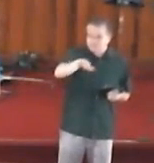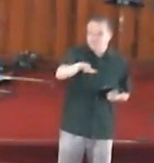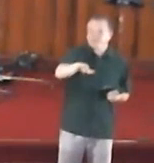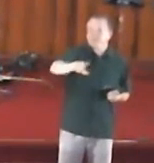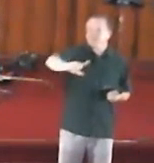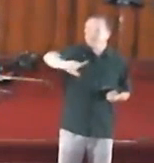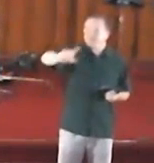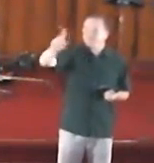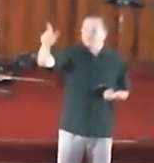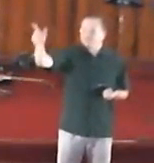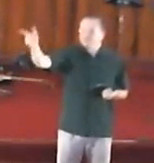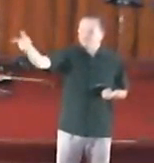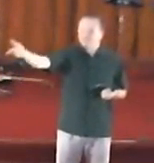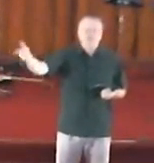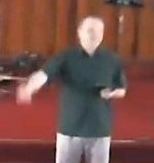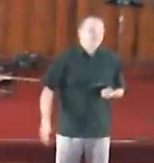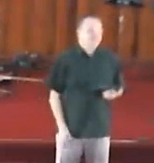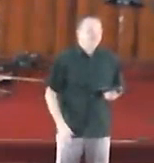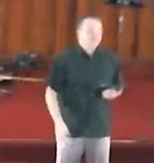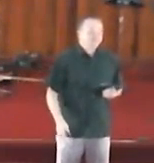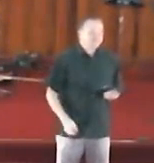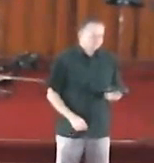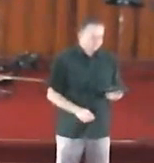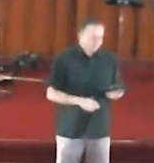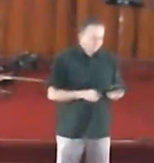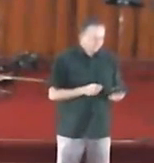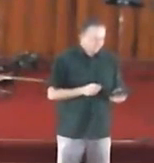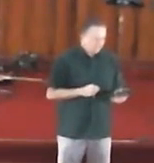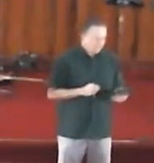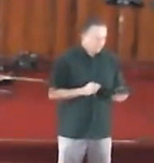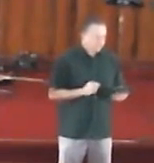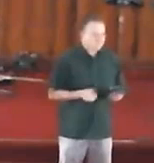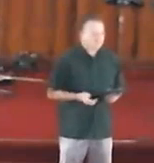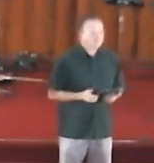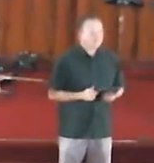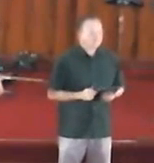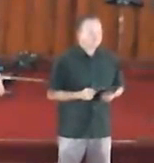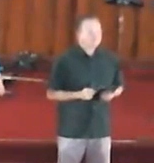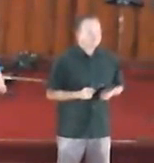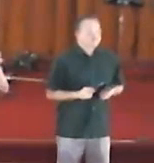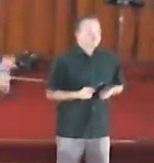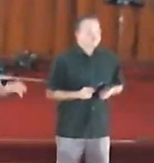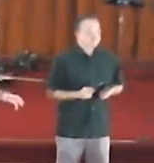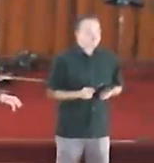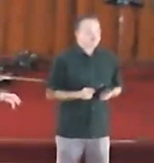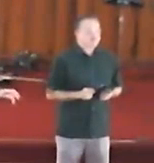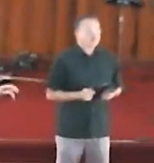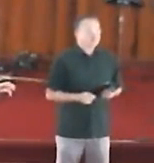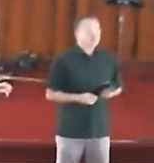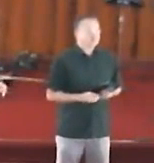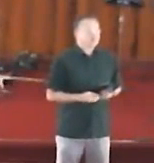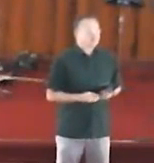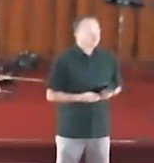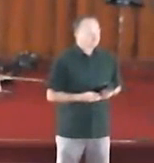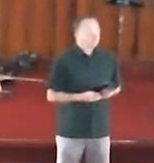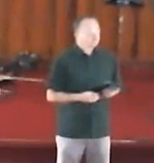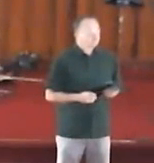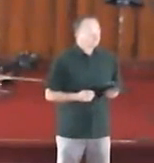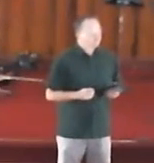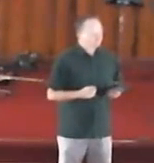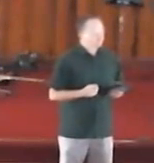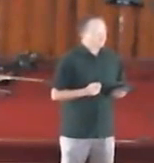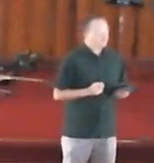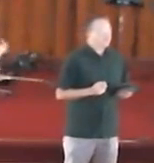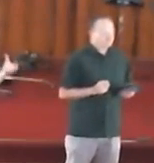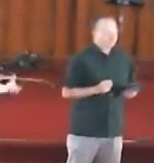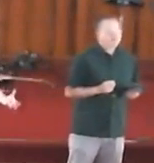de piedra y convertir en un corazón de carne. And this deep transformation was prophesied in the book of Ezekiel, where he says that I will change